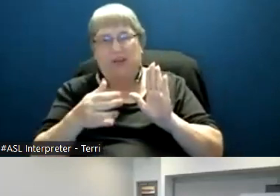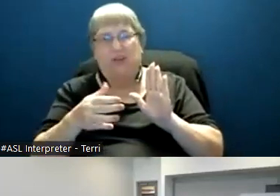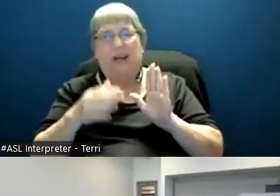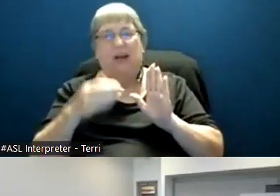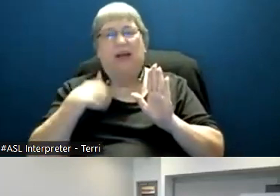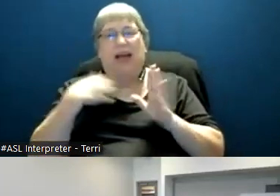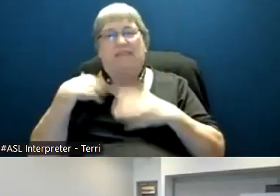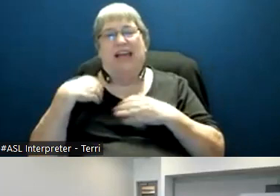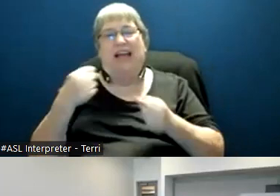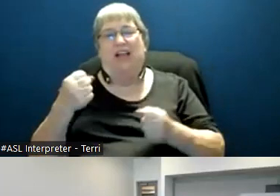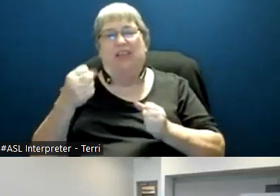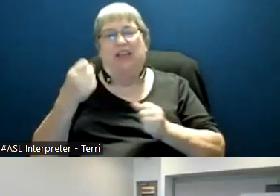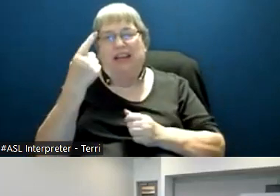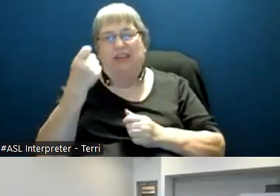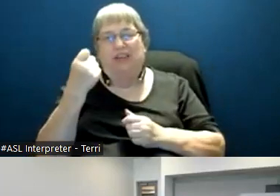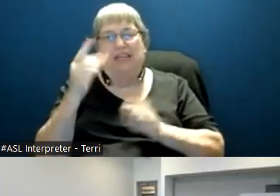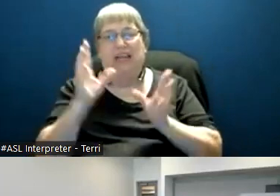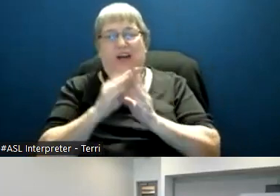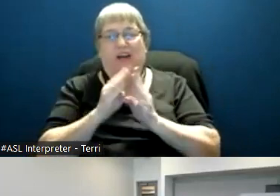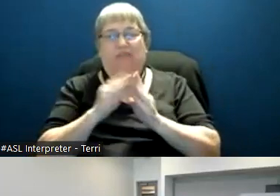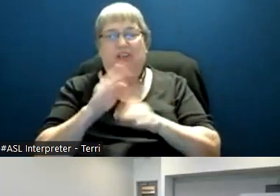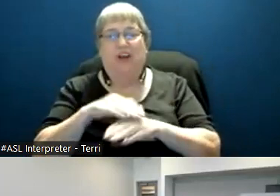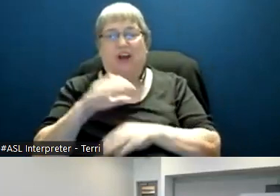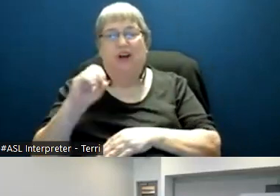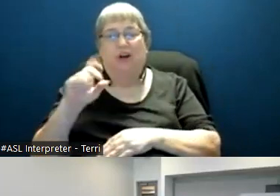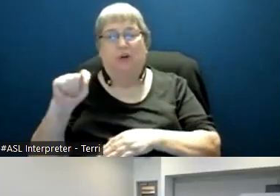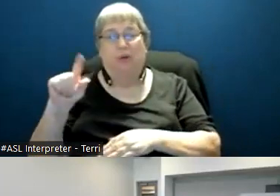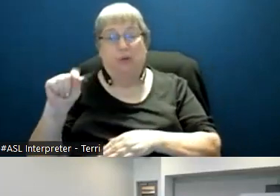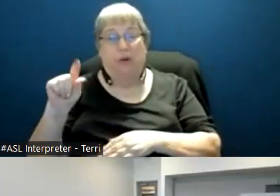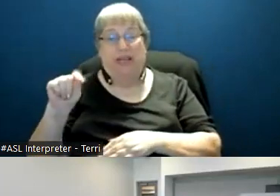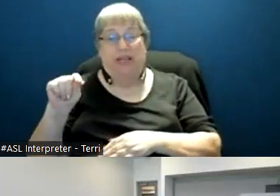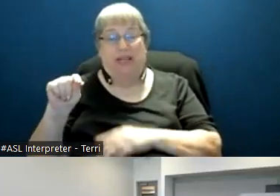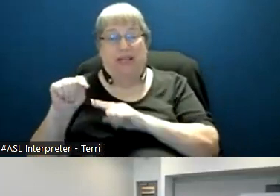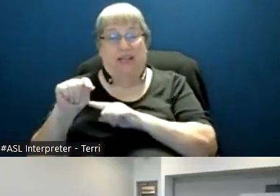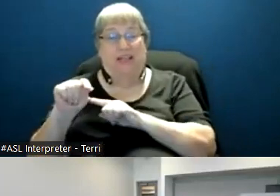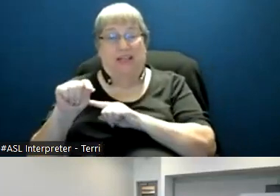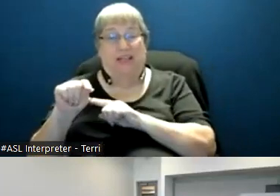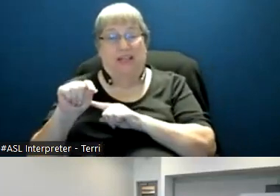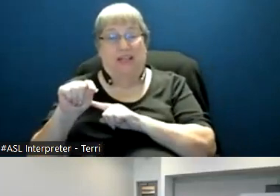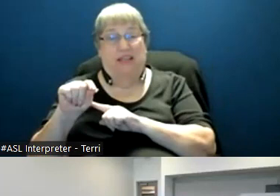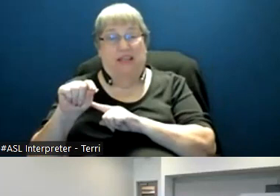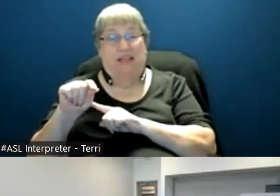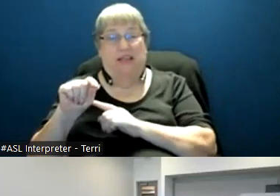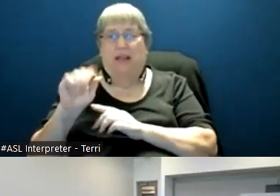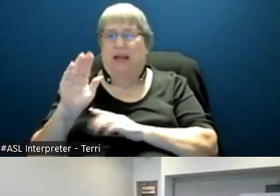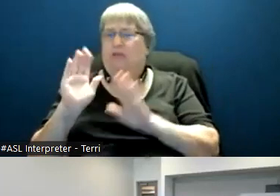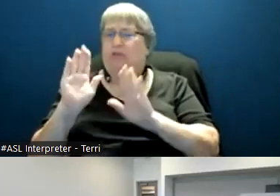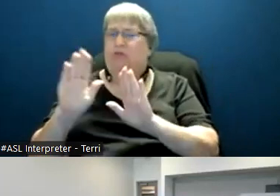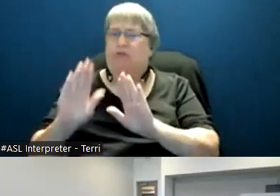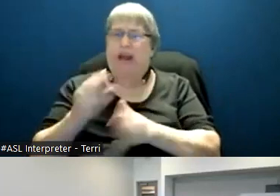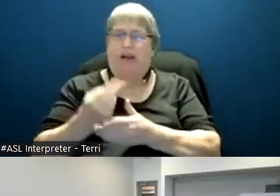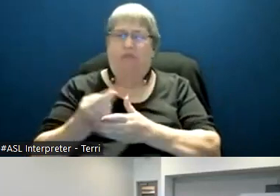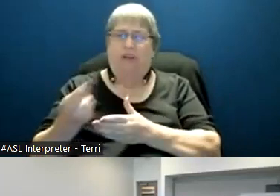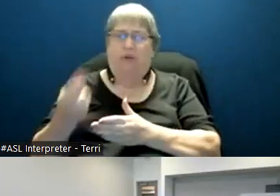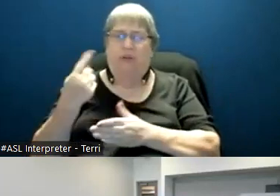on October 20th that would be a great resource for people. I